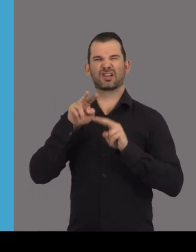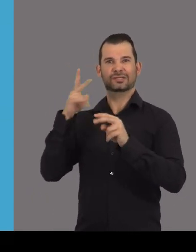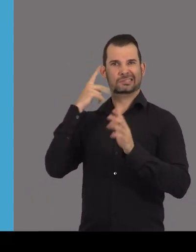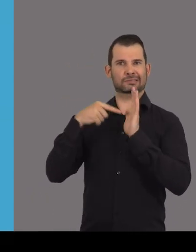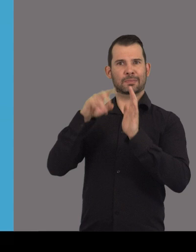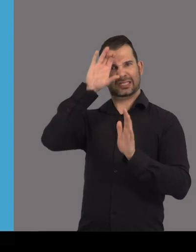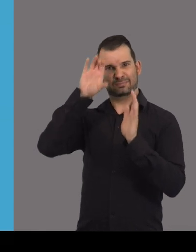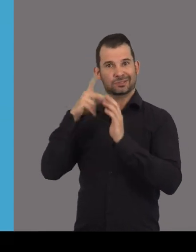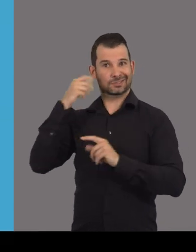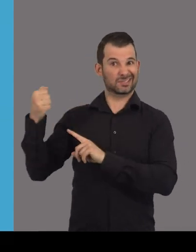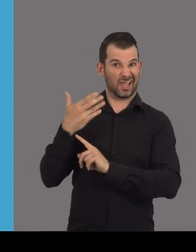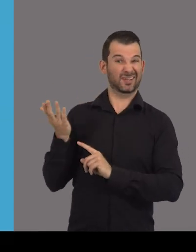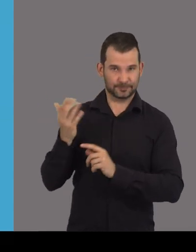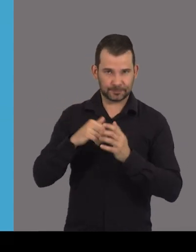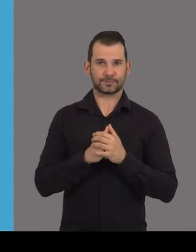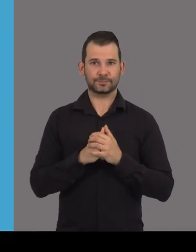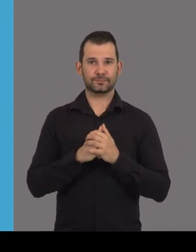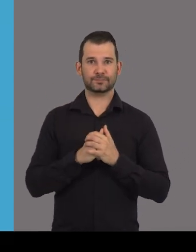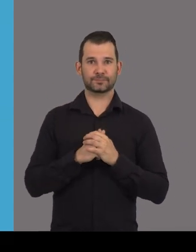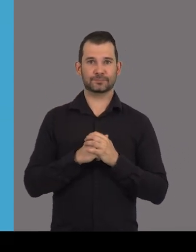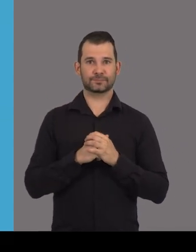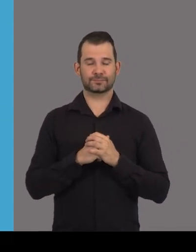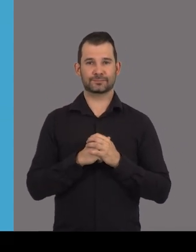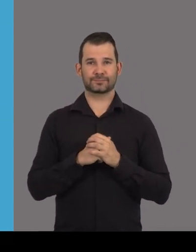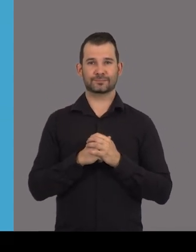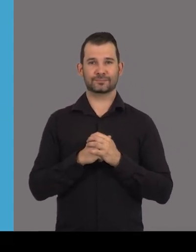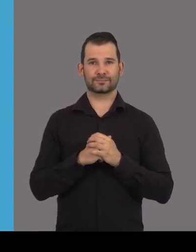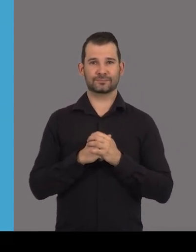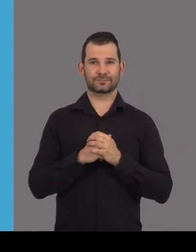to look at the example images on the slides.